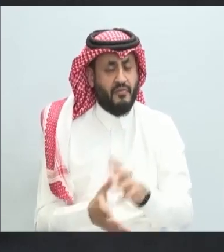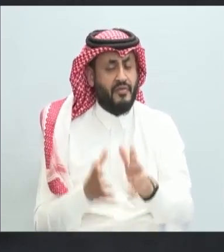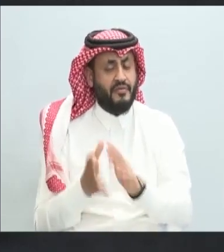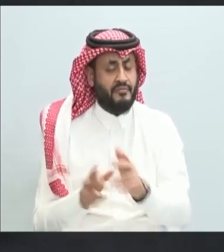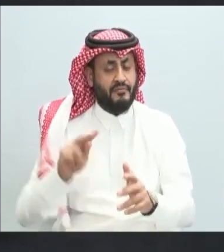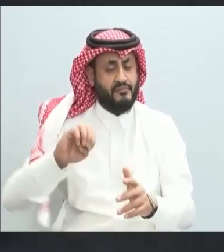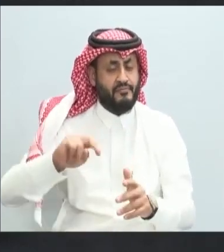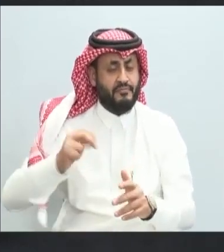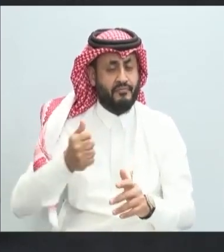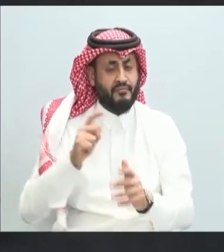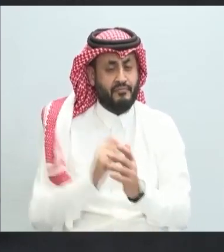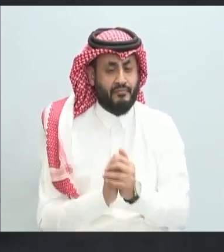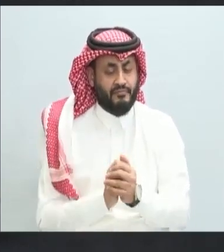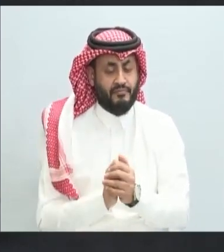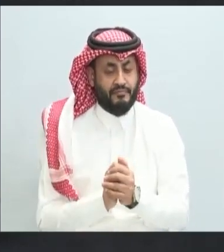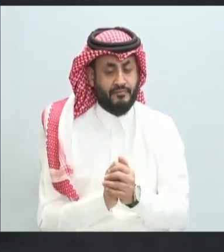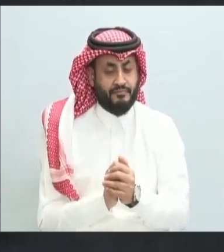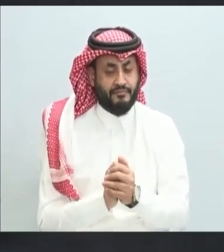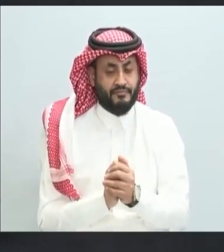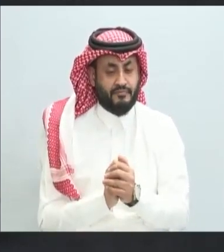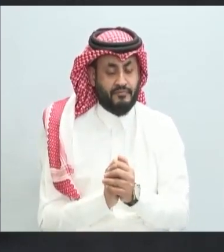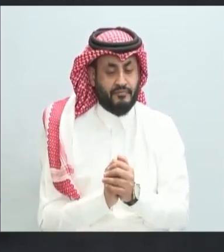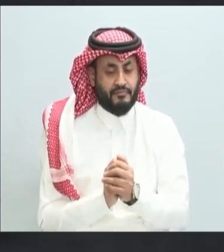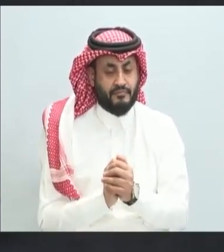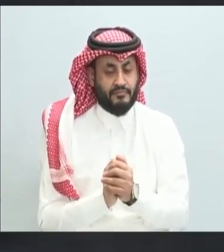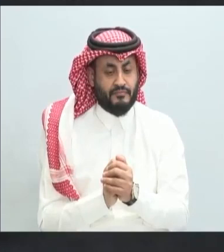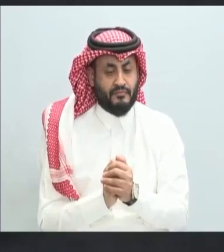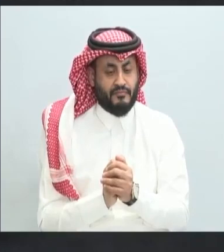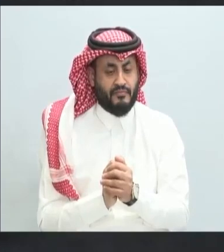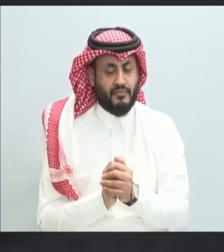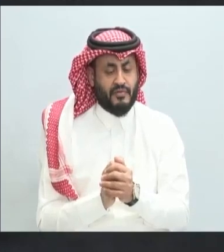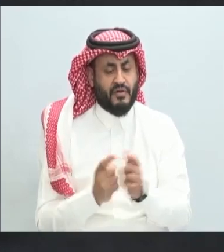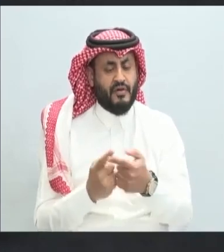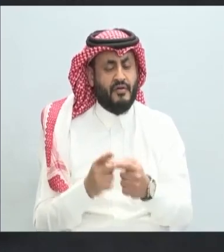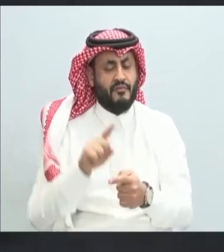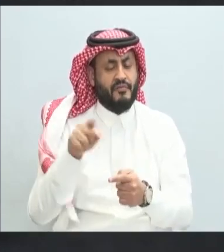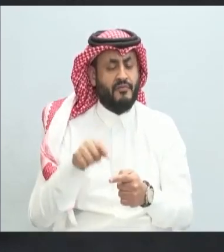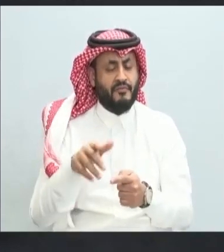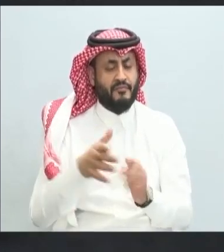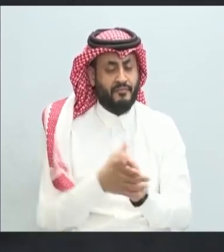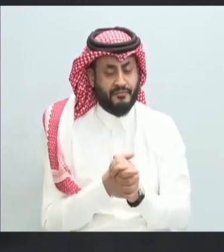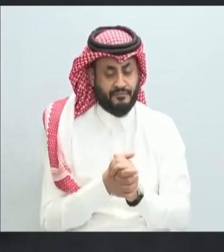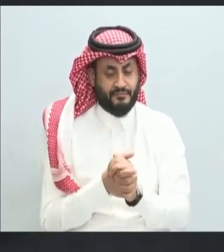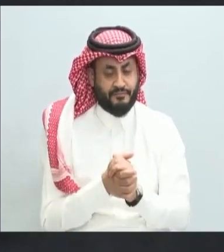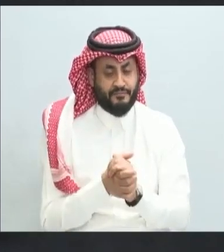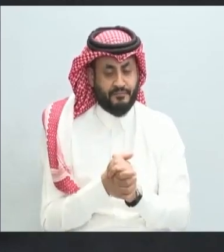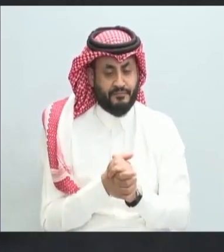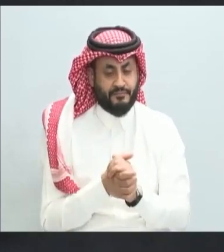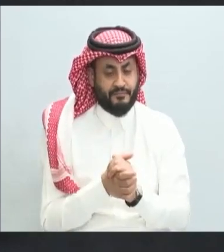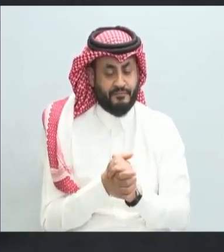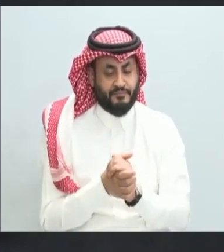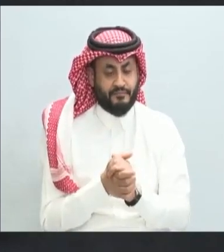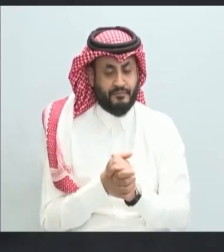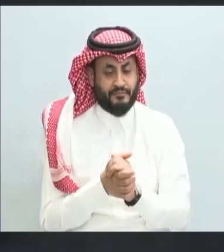So before we move on to the questions, I would like to ask you to do one thing about this diary, which is